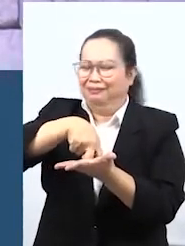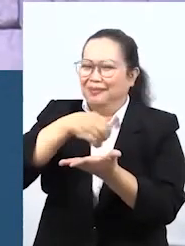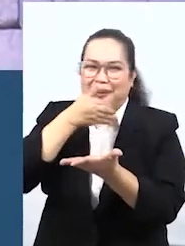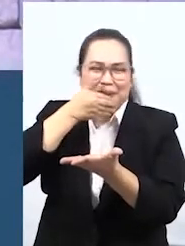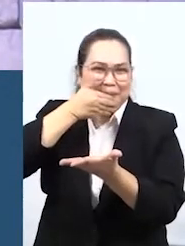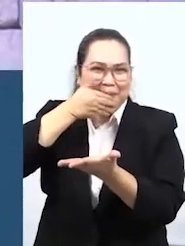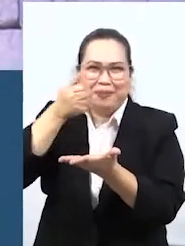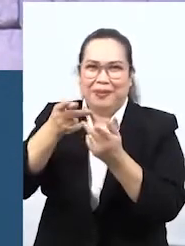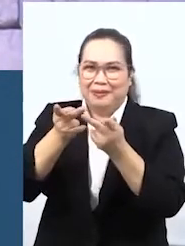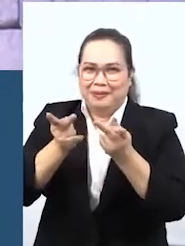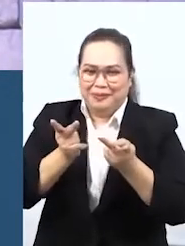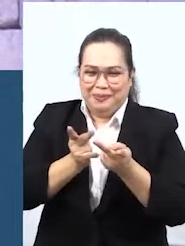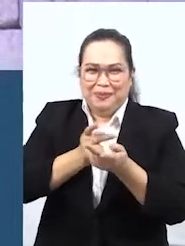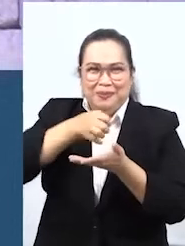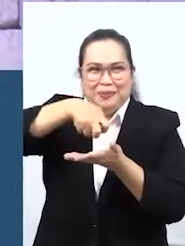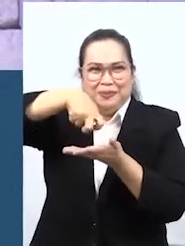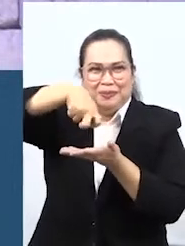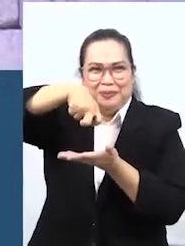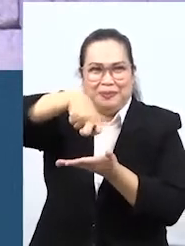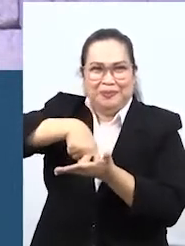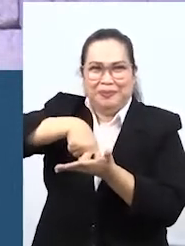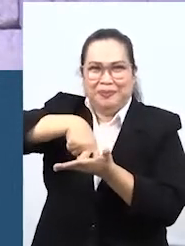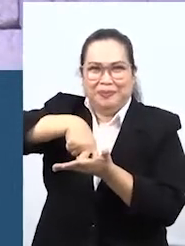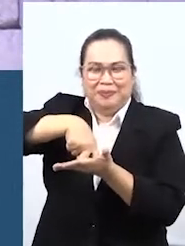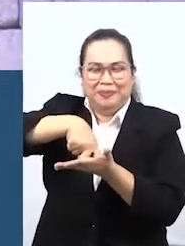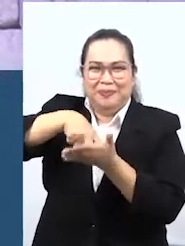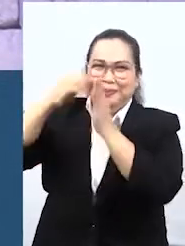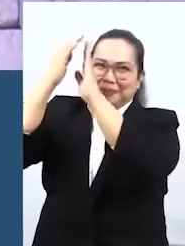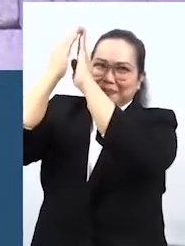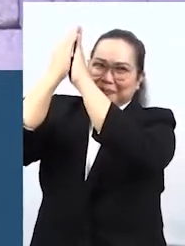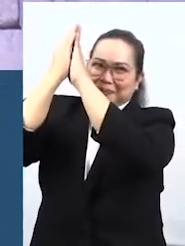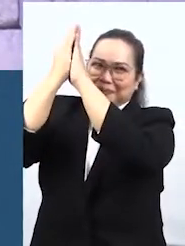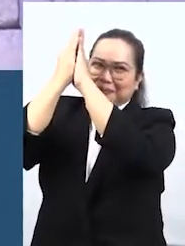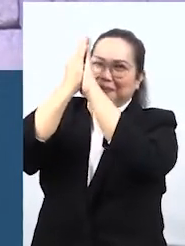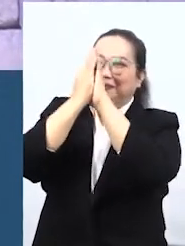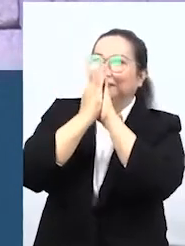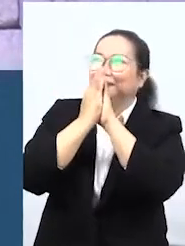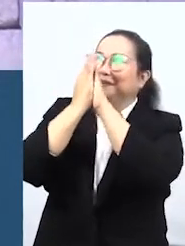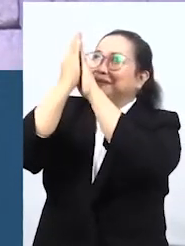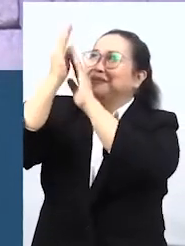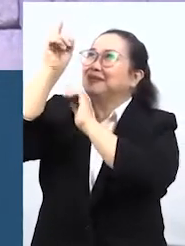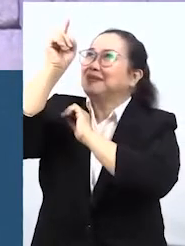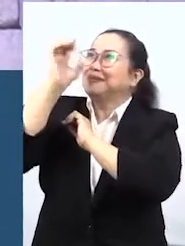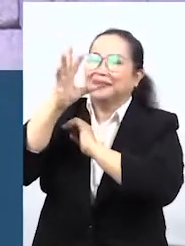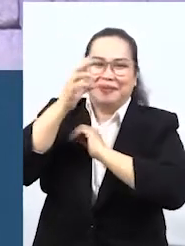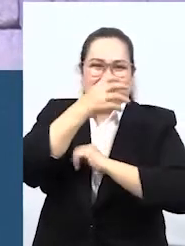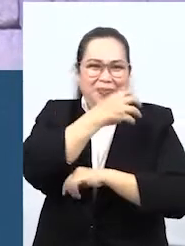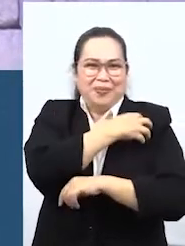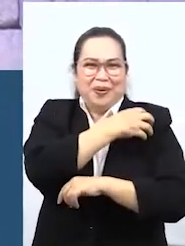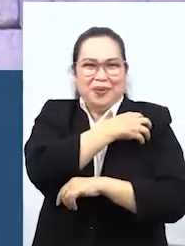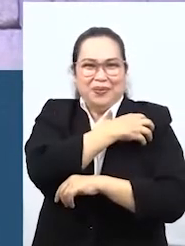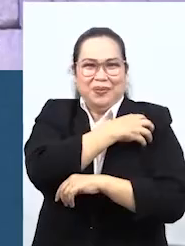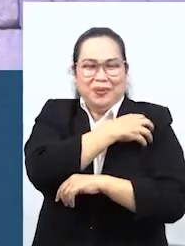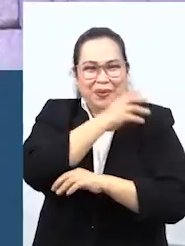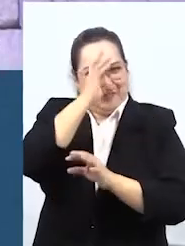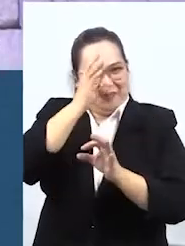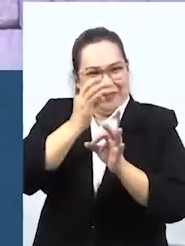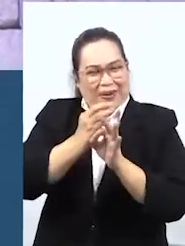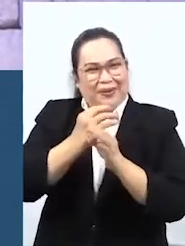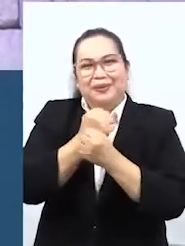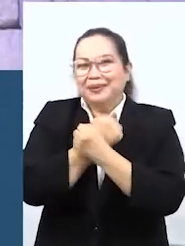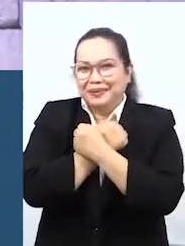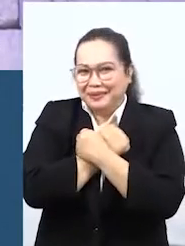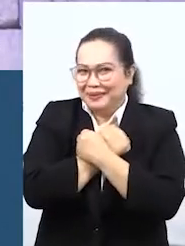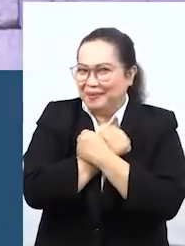place to be place of Intimacy and power and Faith and love yun ho yung mga